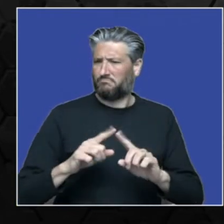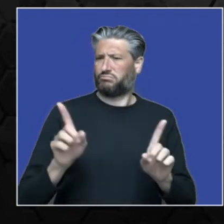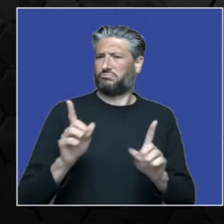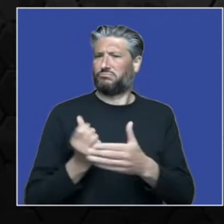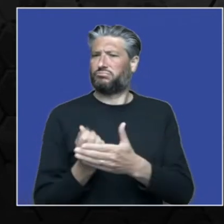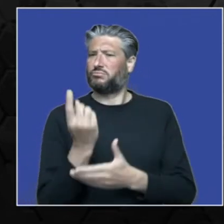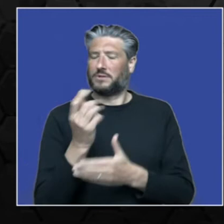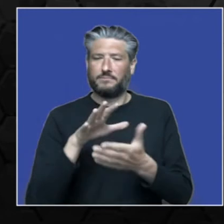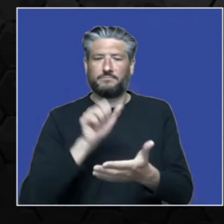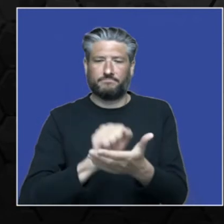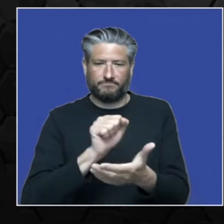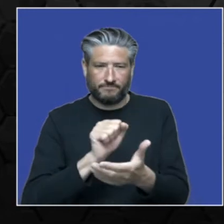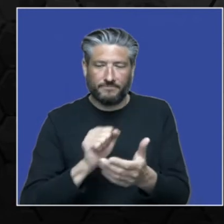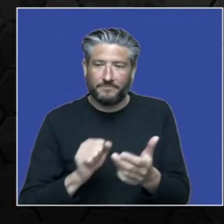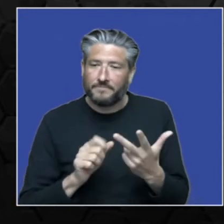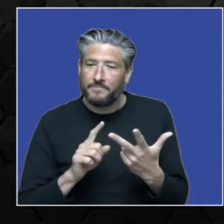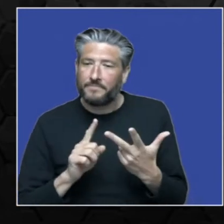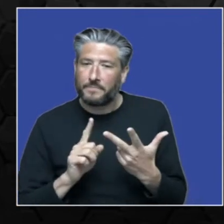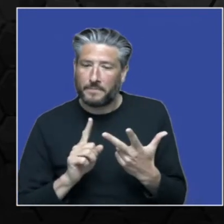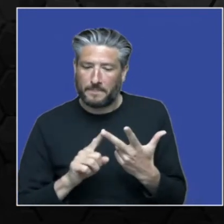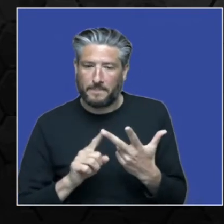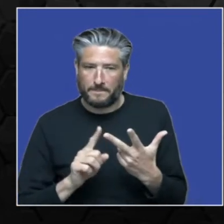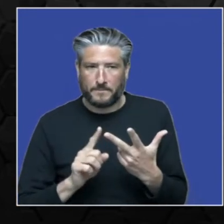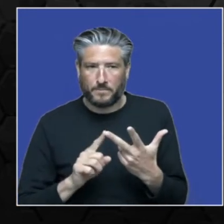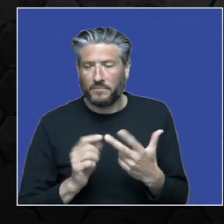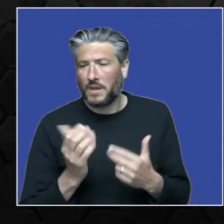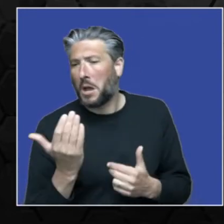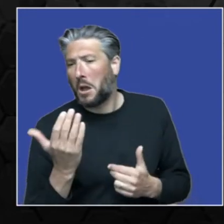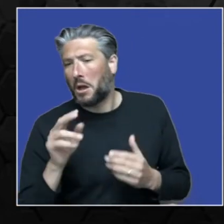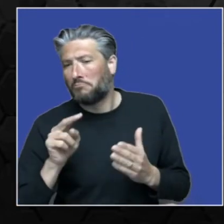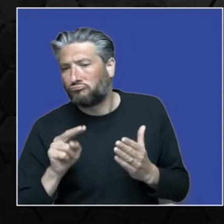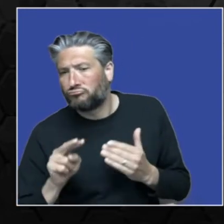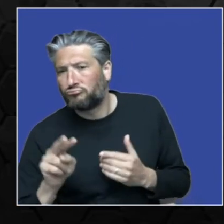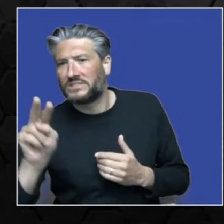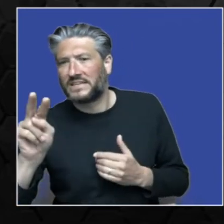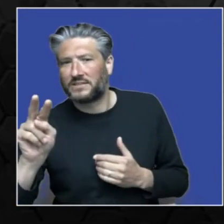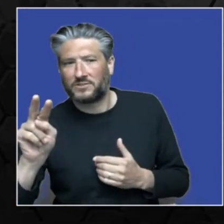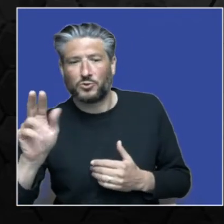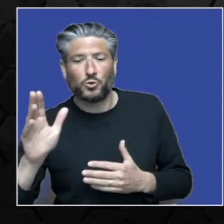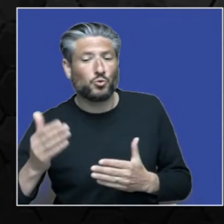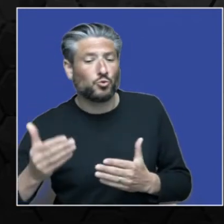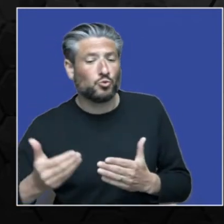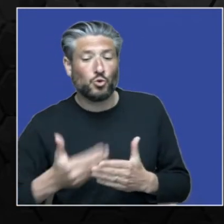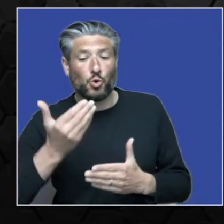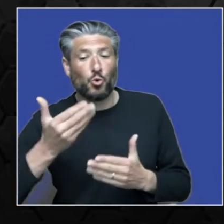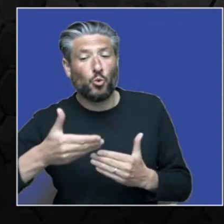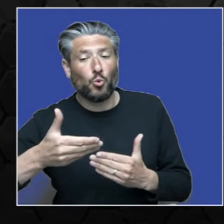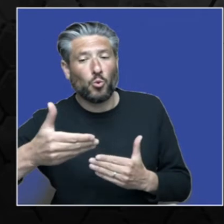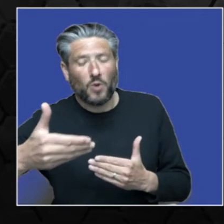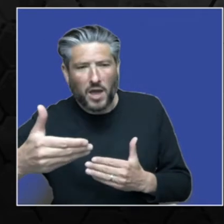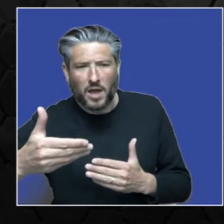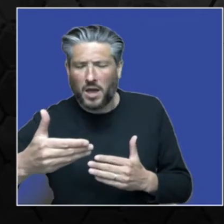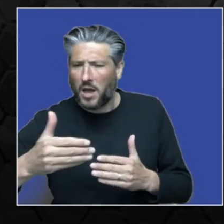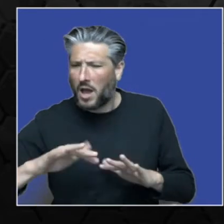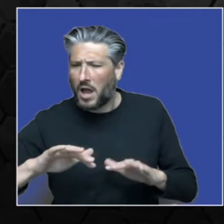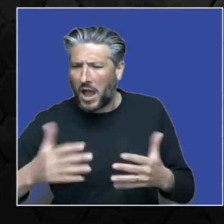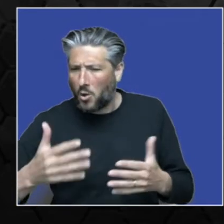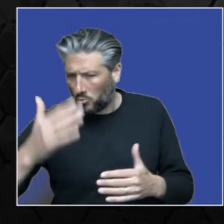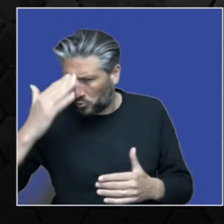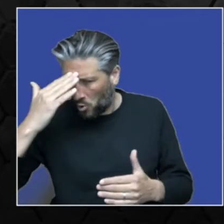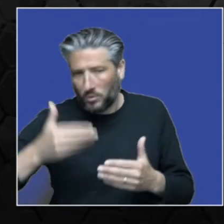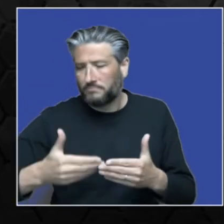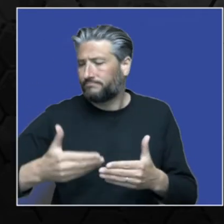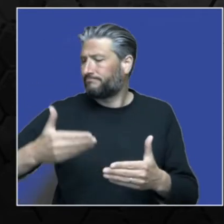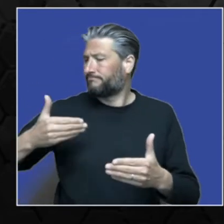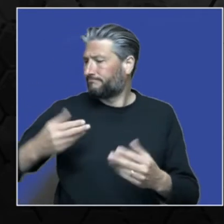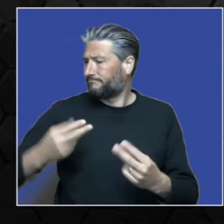the value of a new data points based on historical data. See how the value change over